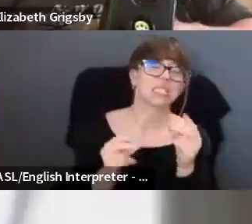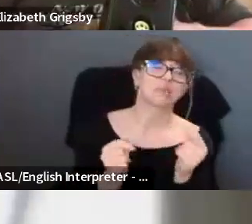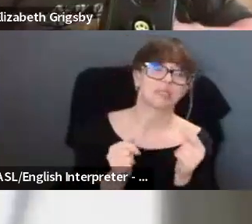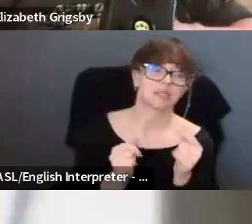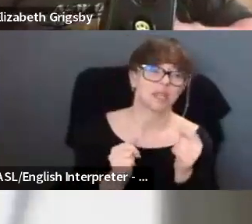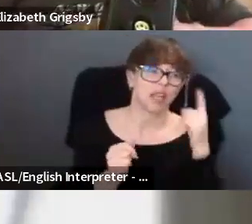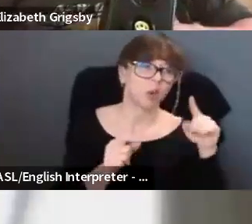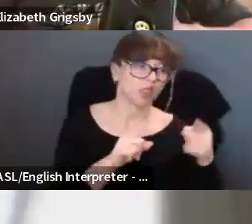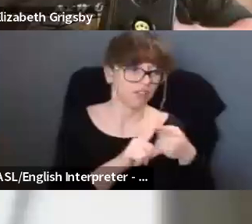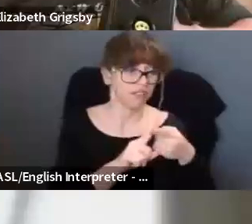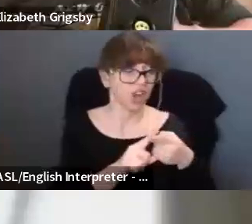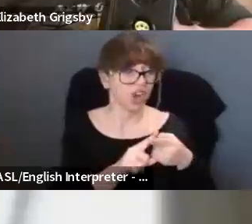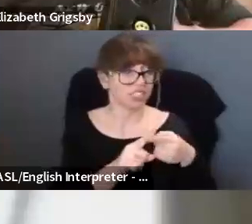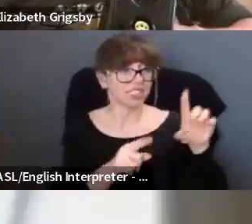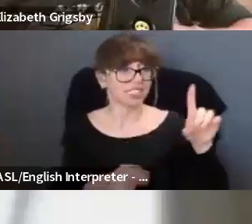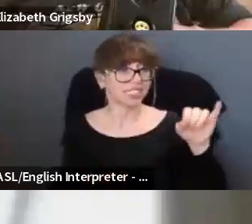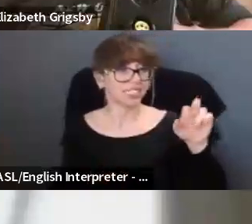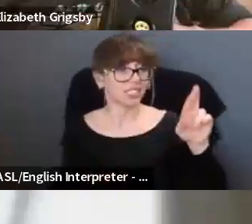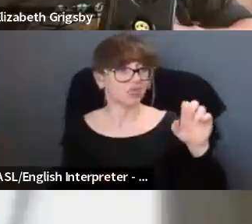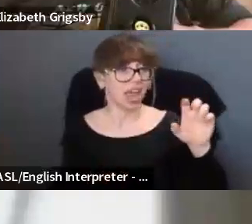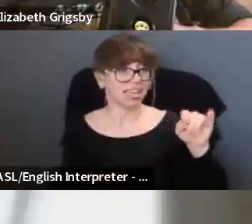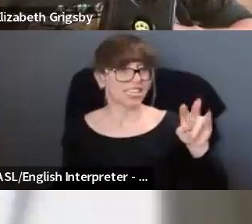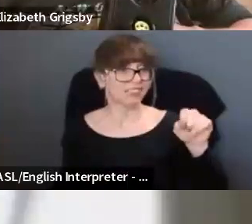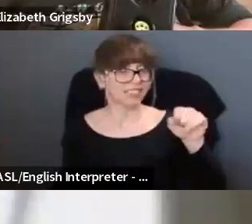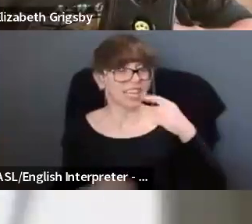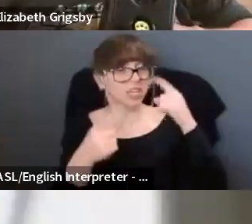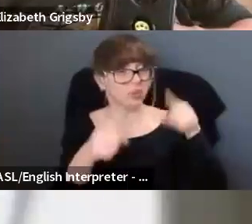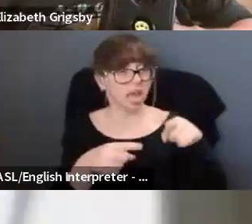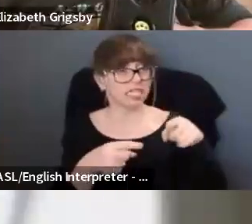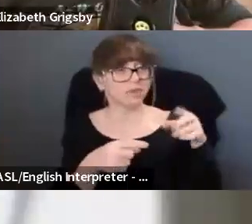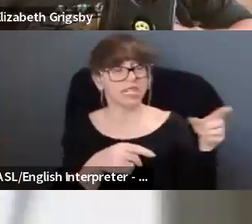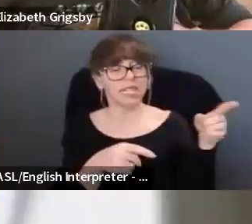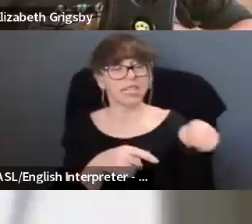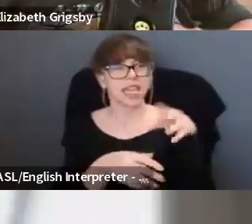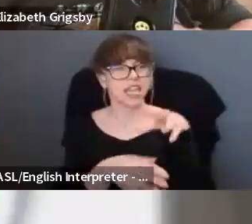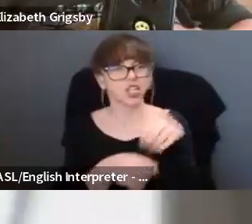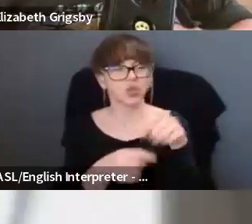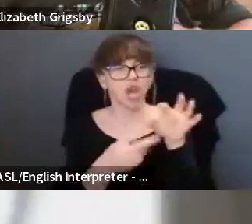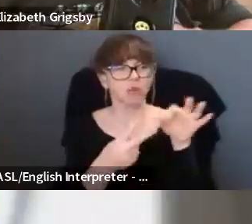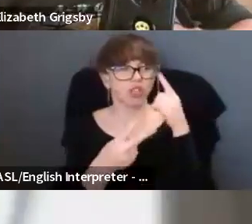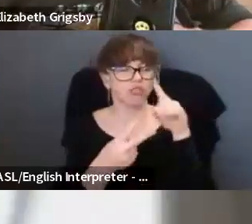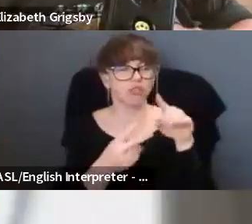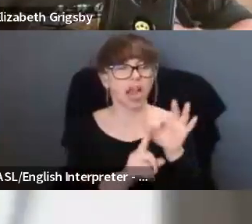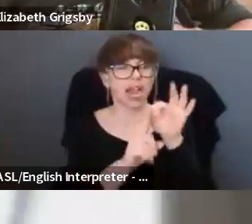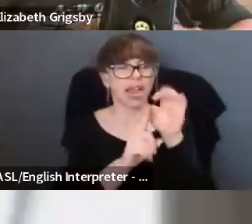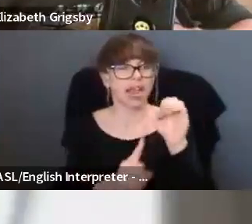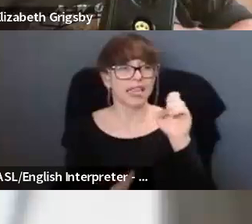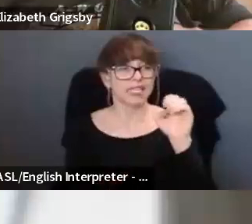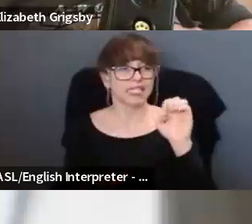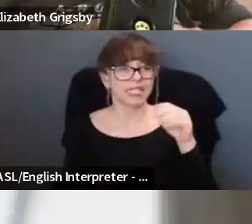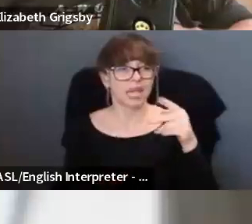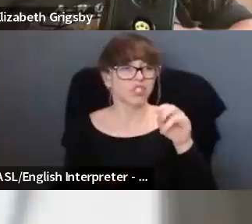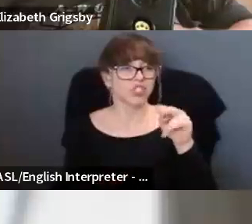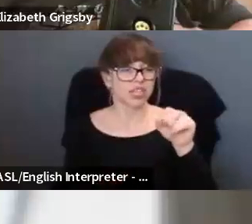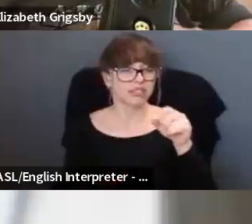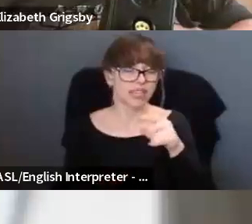very first directives included a option for exemptions, and it was supposed to be a 12/31 date, but we were like, wait, it goes